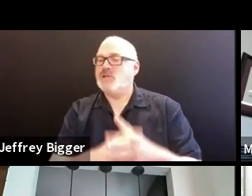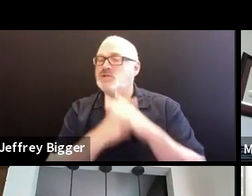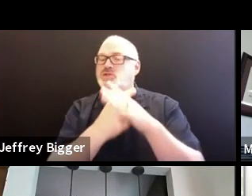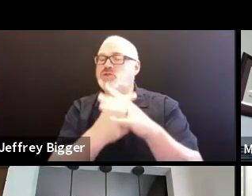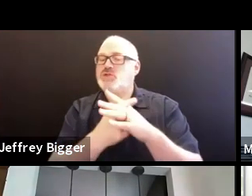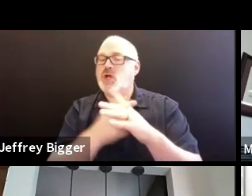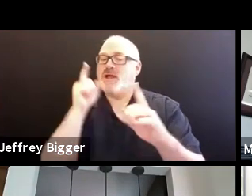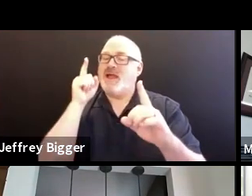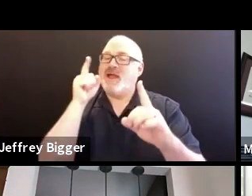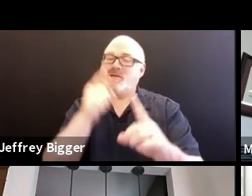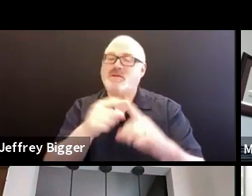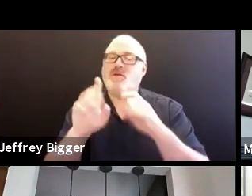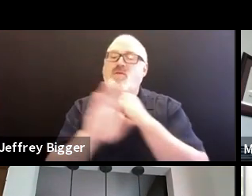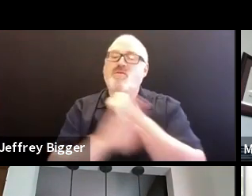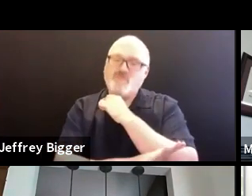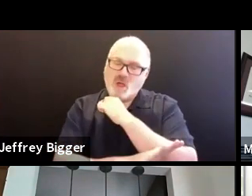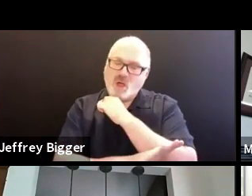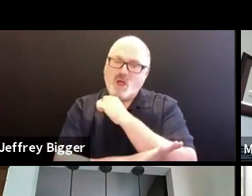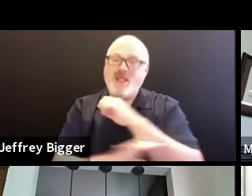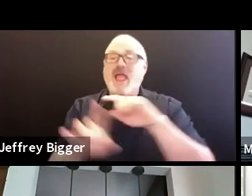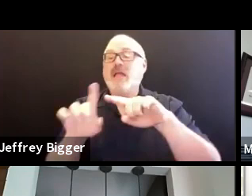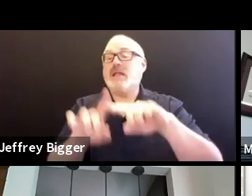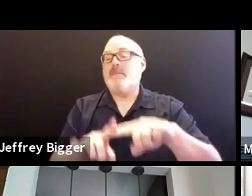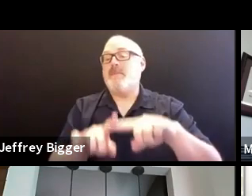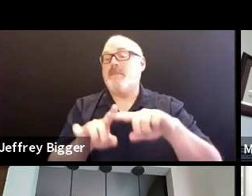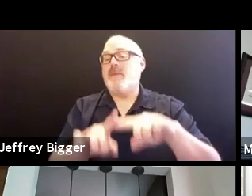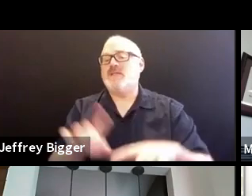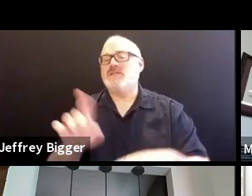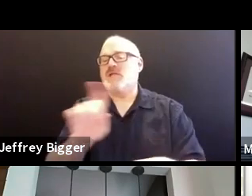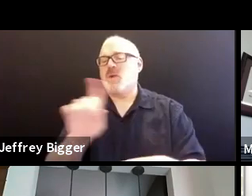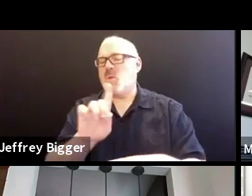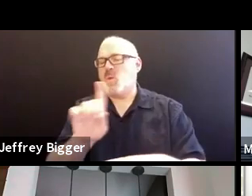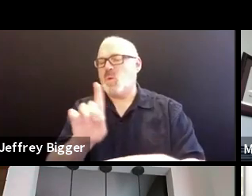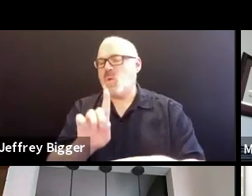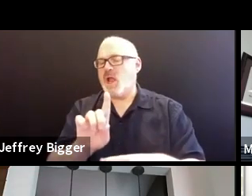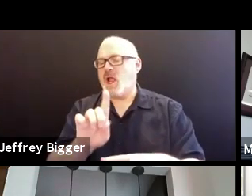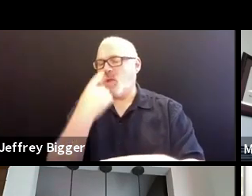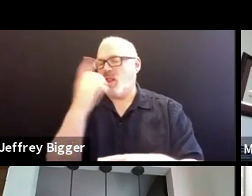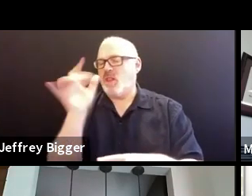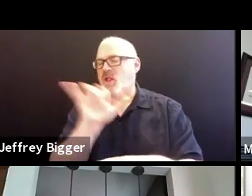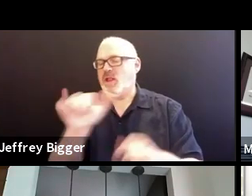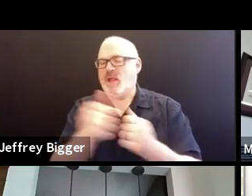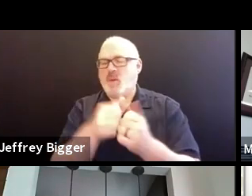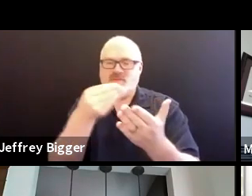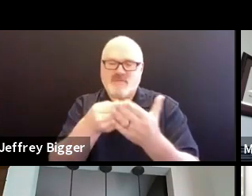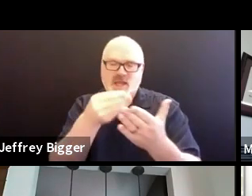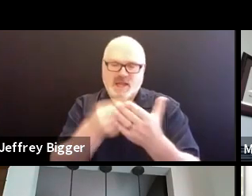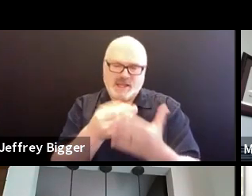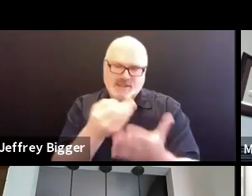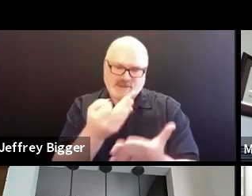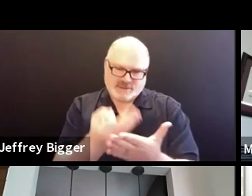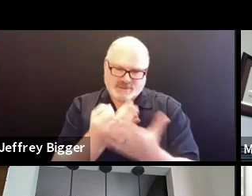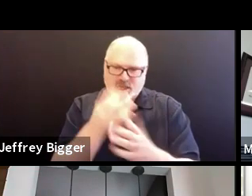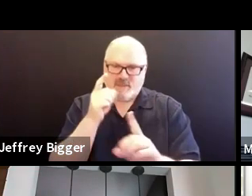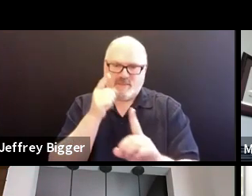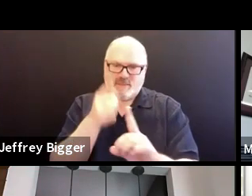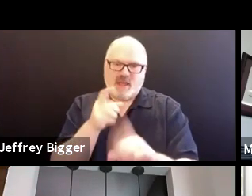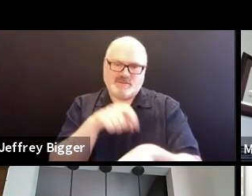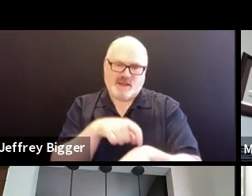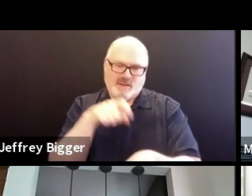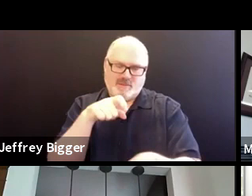until fall and would depend upon where we are with our financial situation. But if